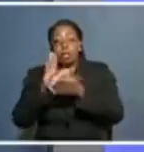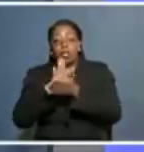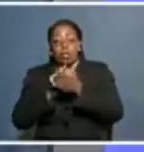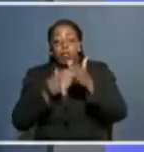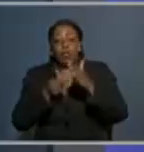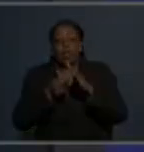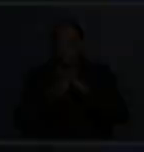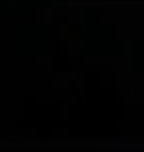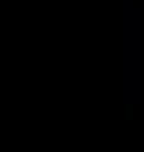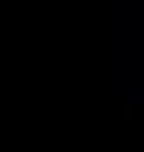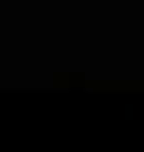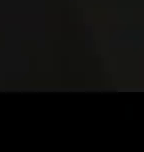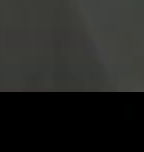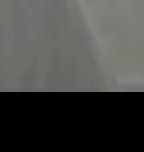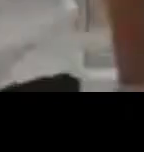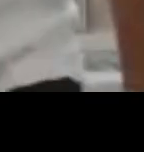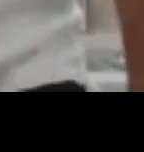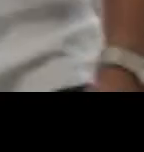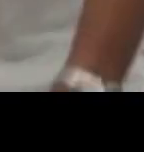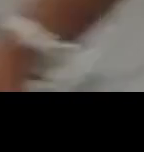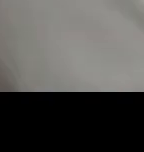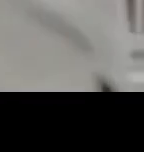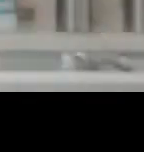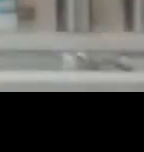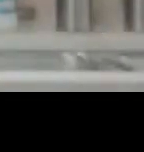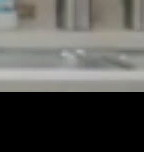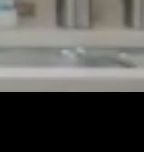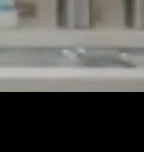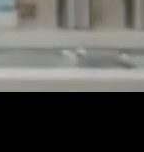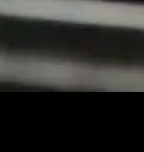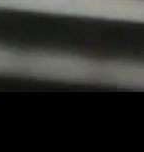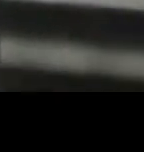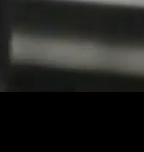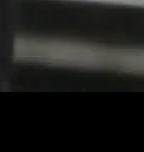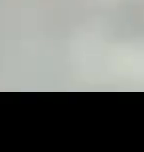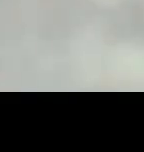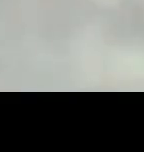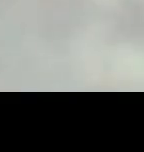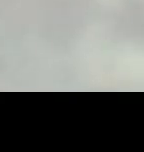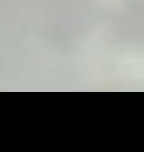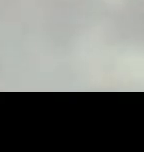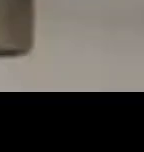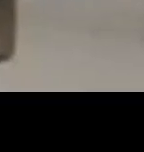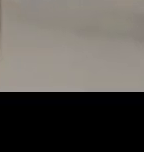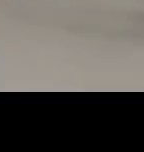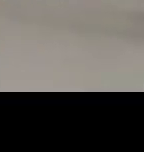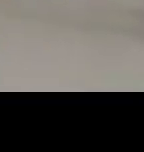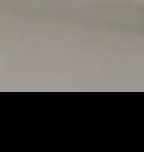has the story. Honey, everything okay? Everything's fine.